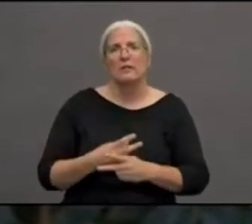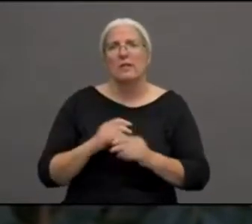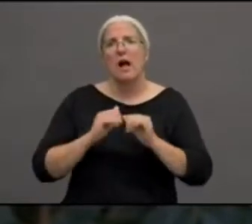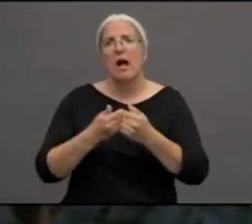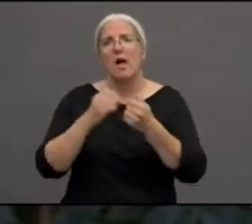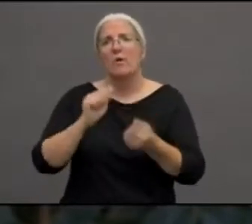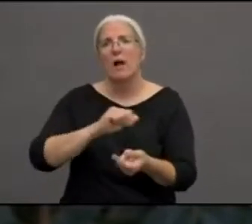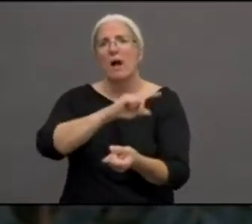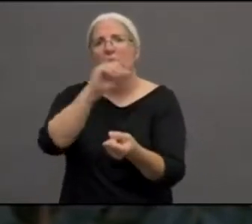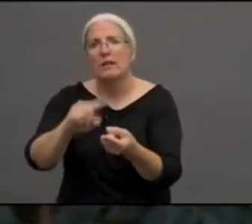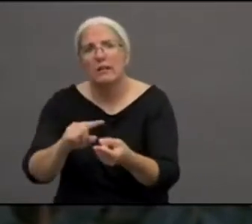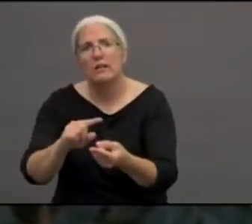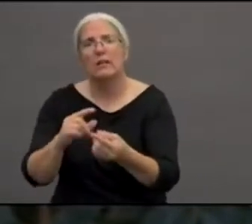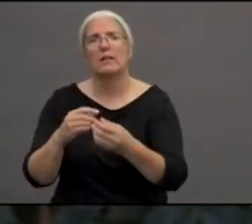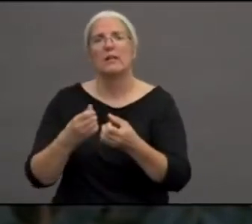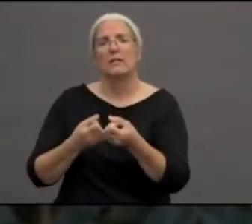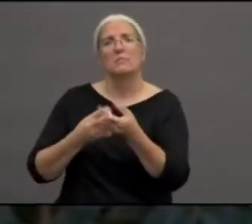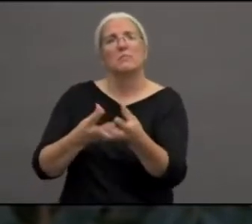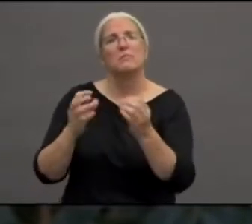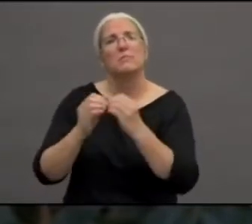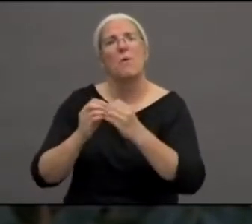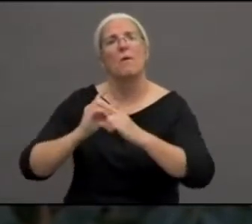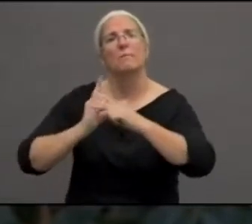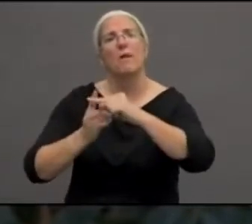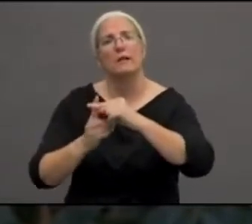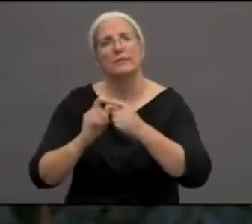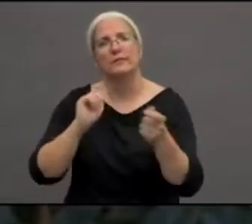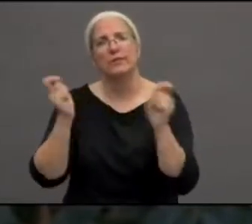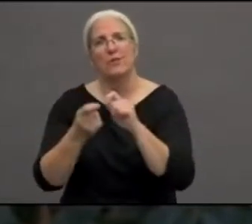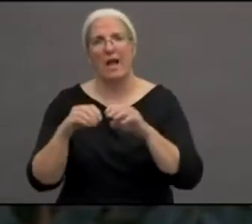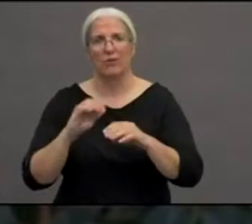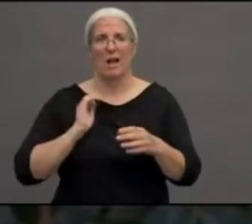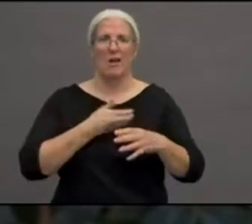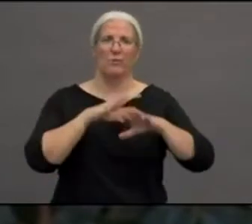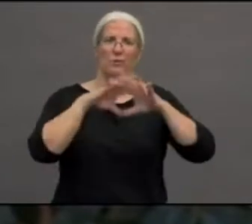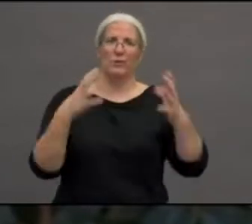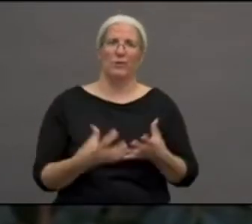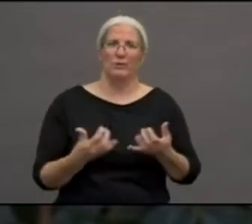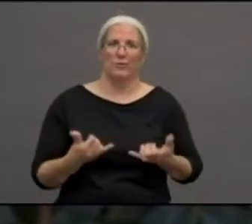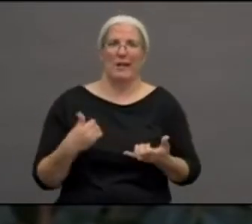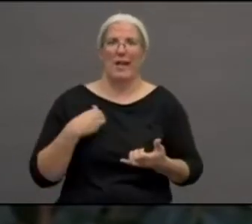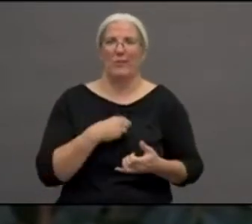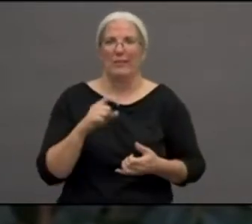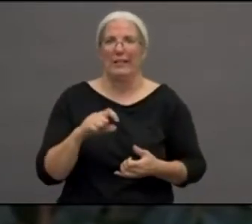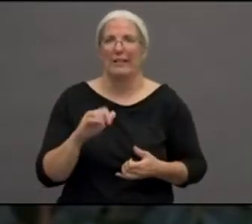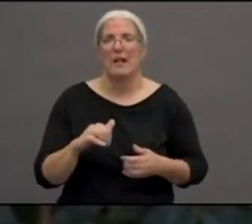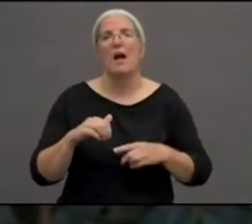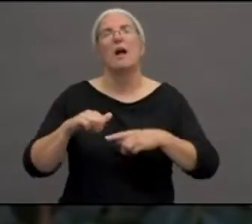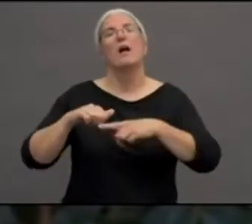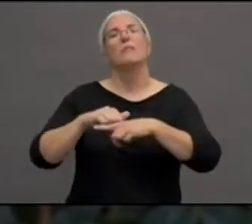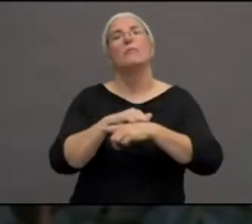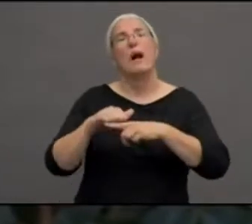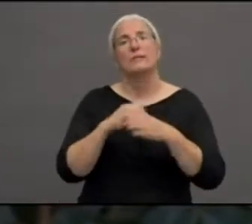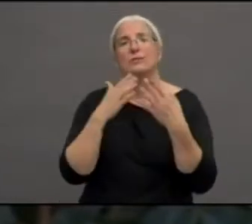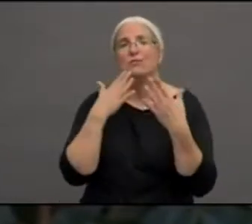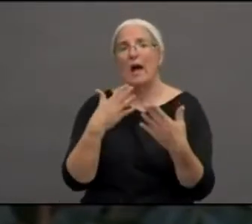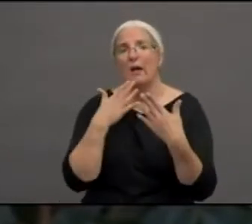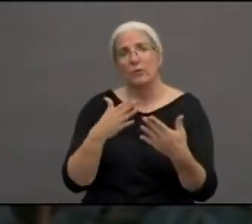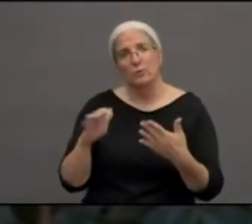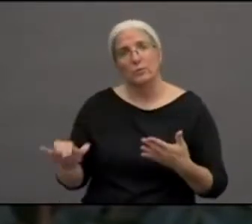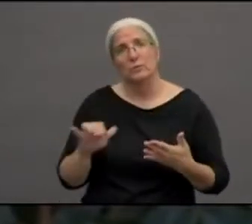positive change in our world. Practice gratitude. sometimes we forget what we